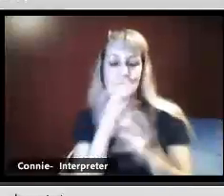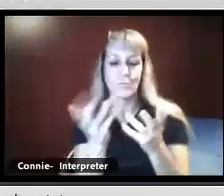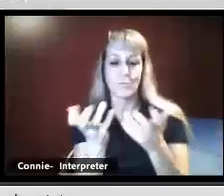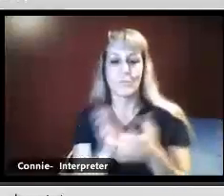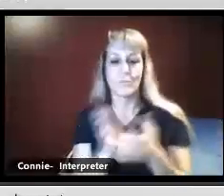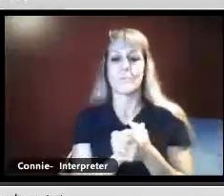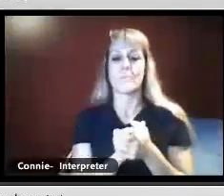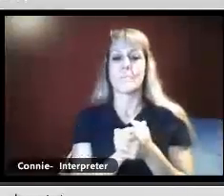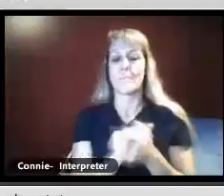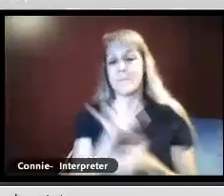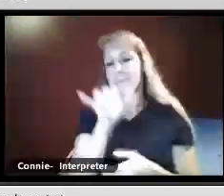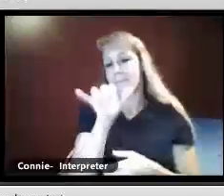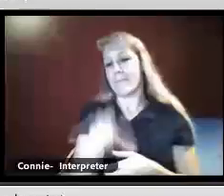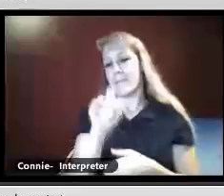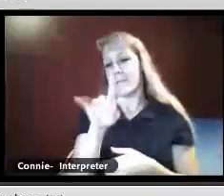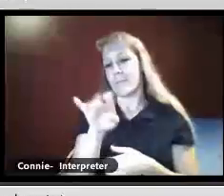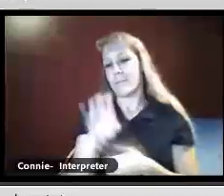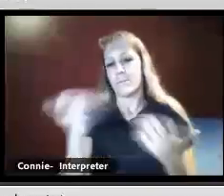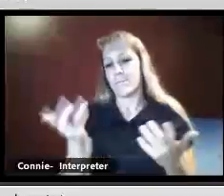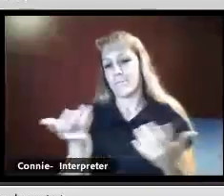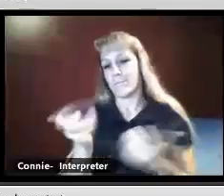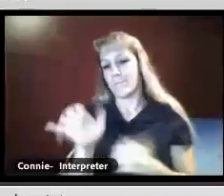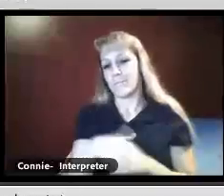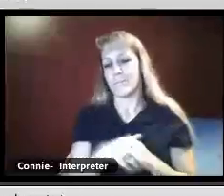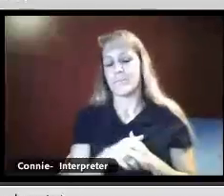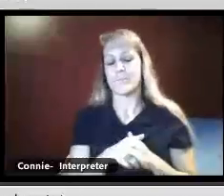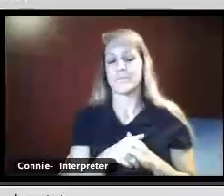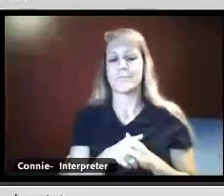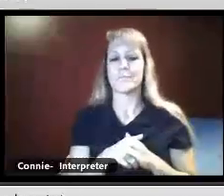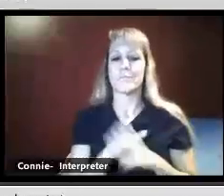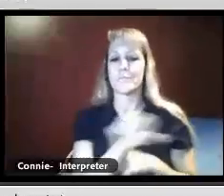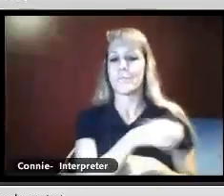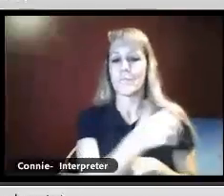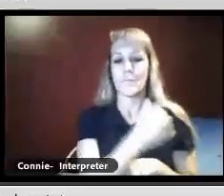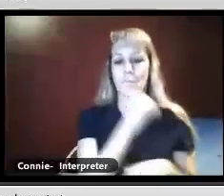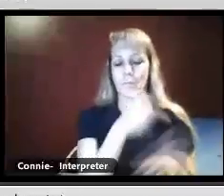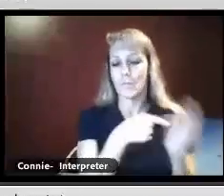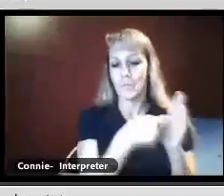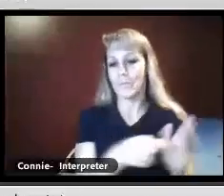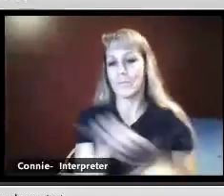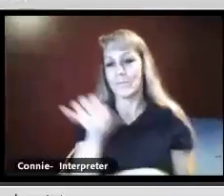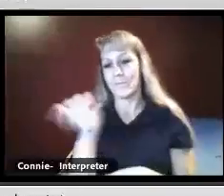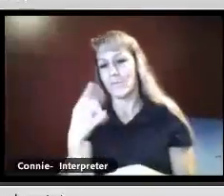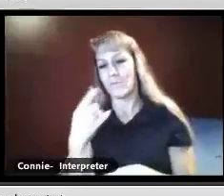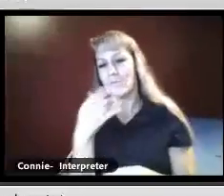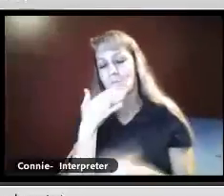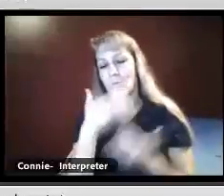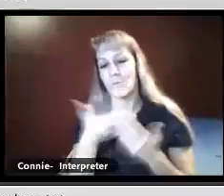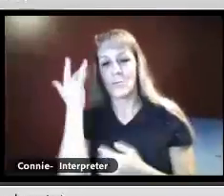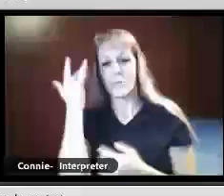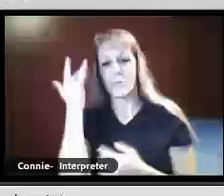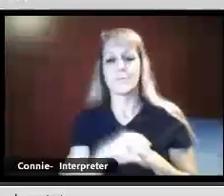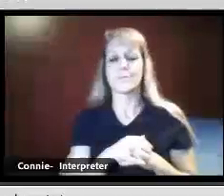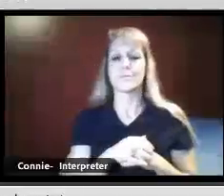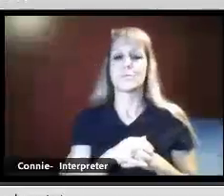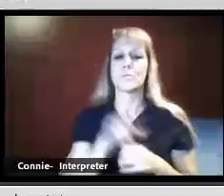does this one have to offer us that those don't? Well, there are some simulations in the UC Berkeley